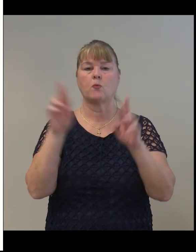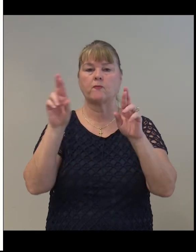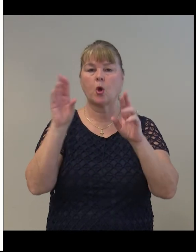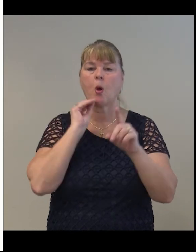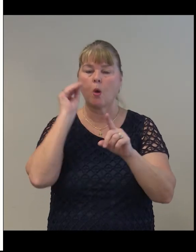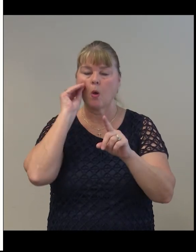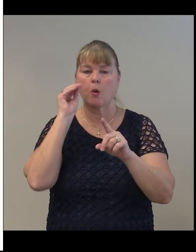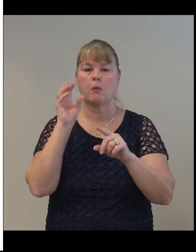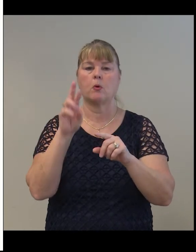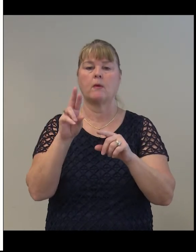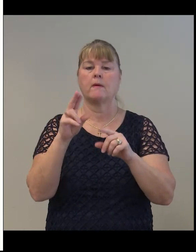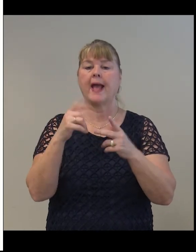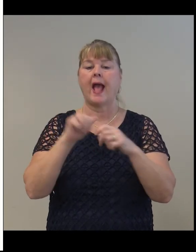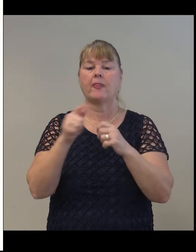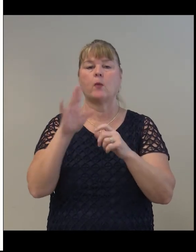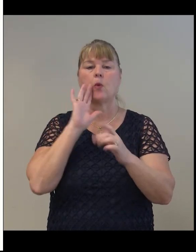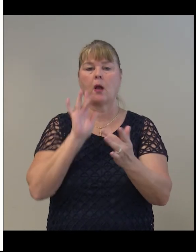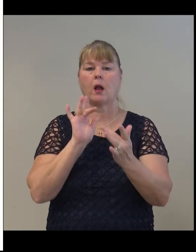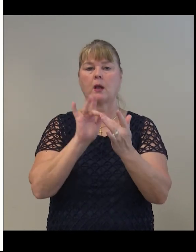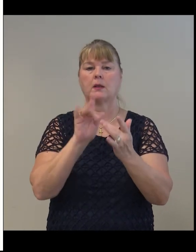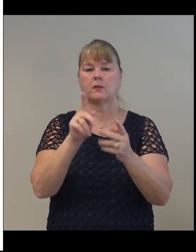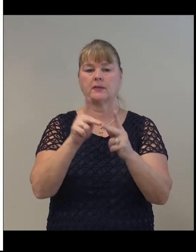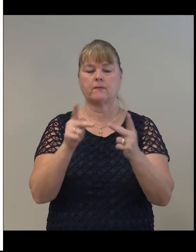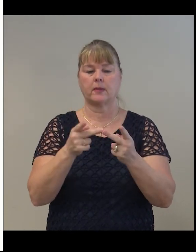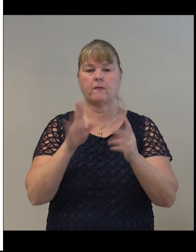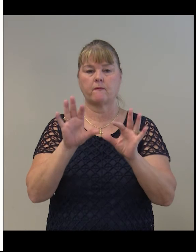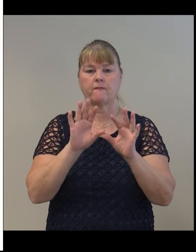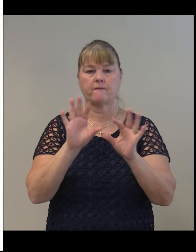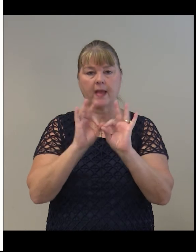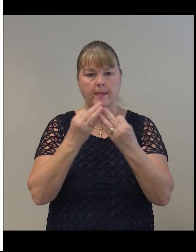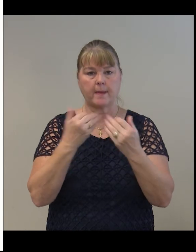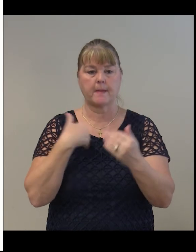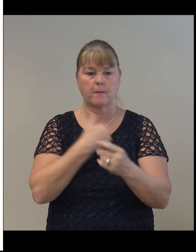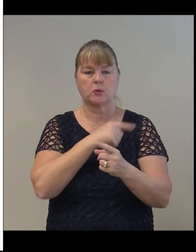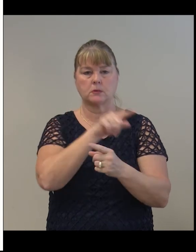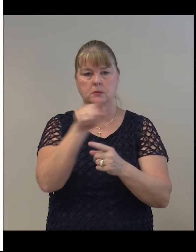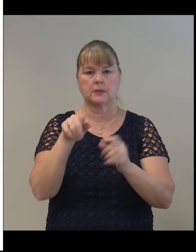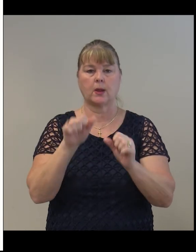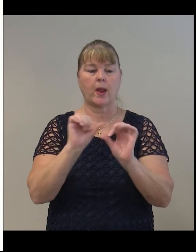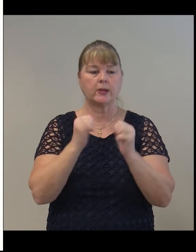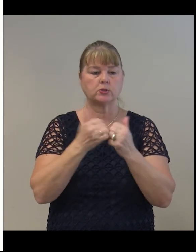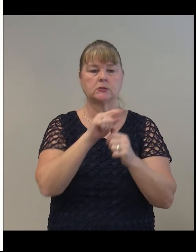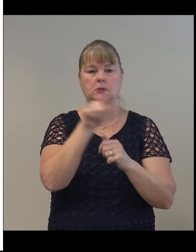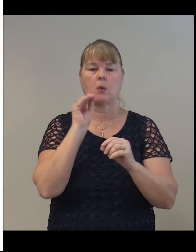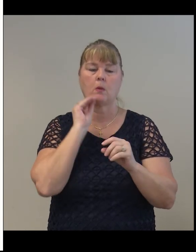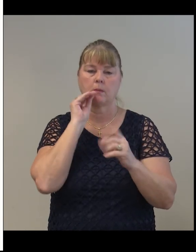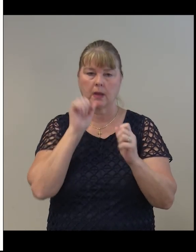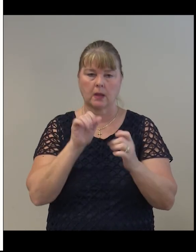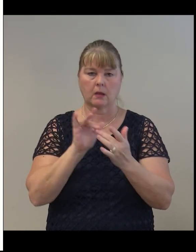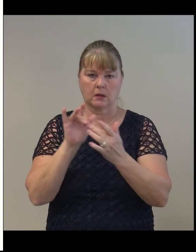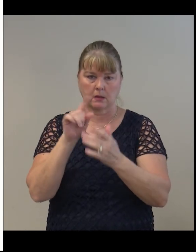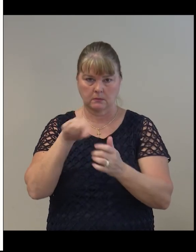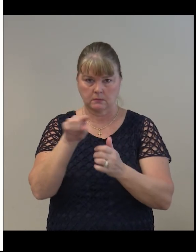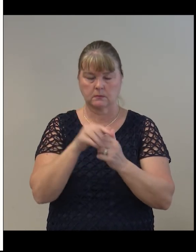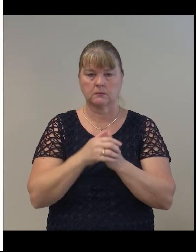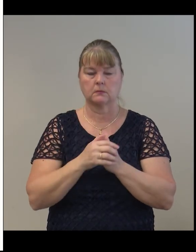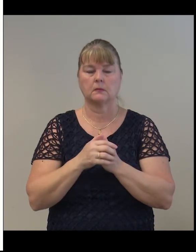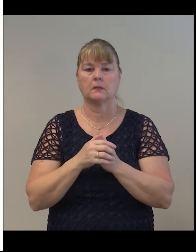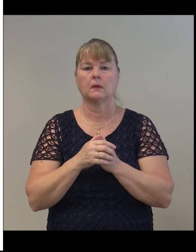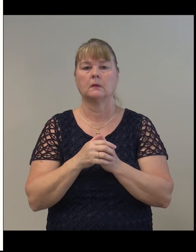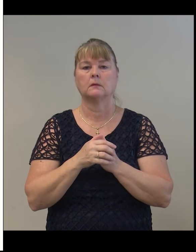on the fridge in your home and how they would contact those different relatives or those different agencies in their home.